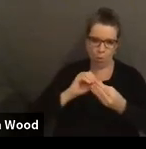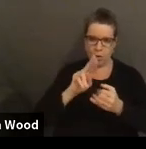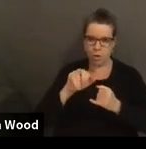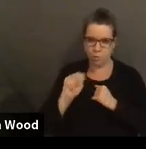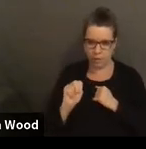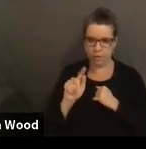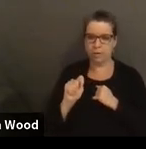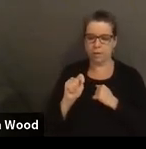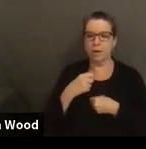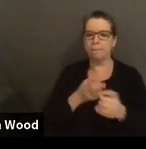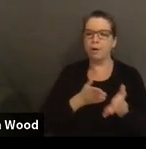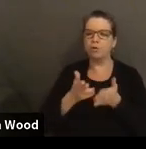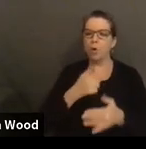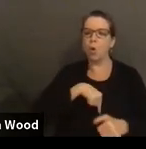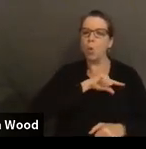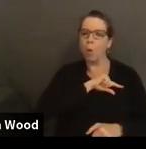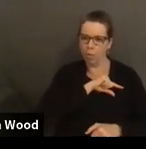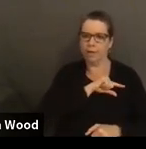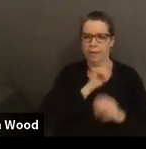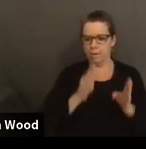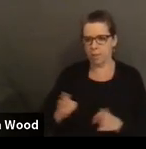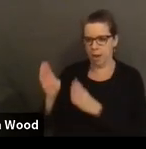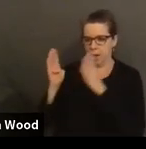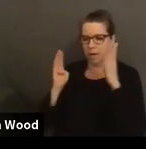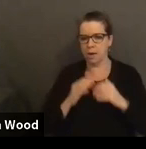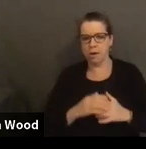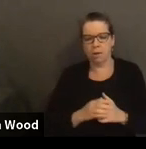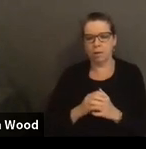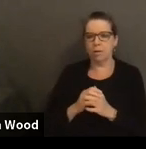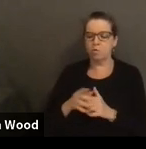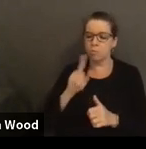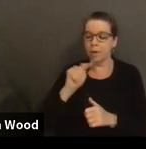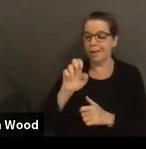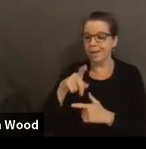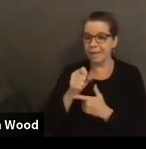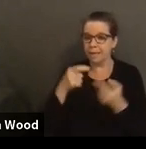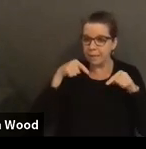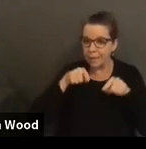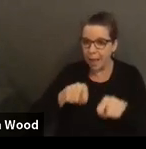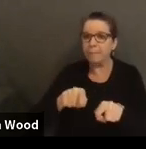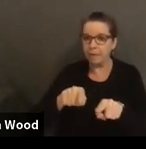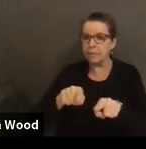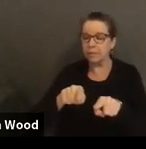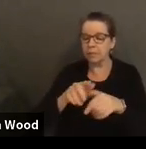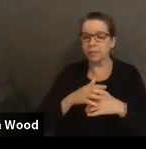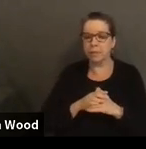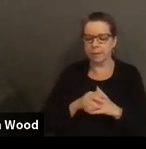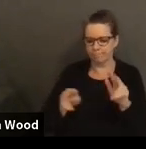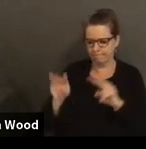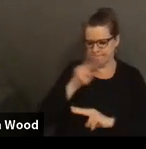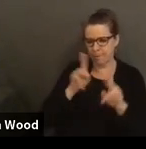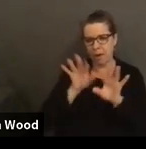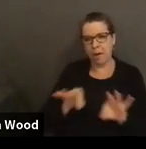ensure that there is a quality of a unit plan, there is true TEKS and ELPS alignment, looking through